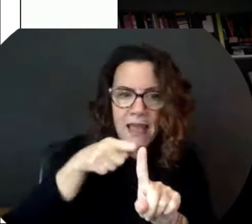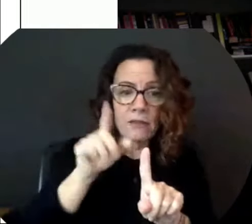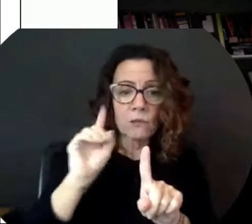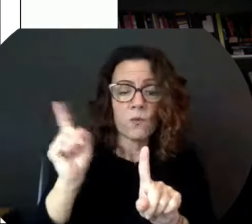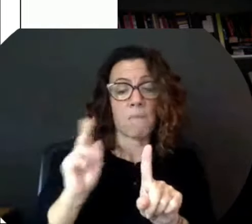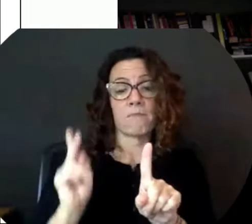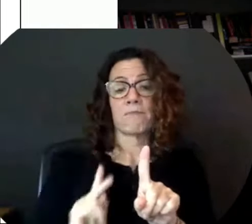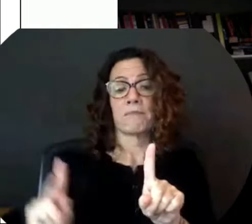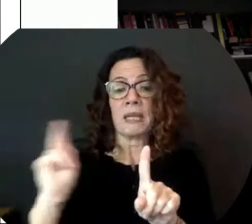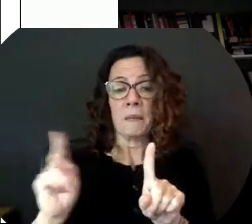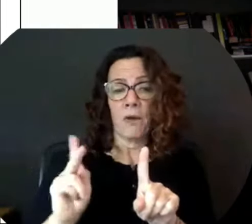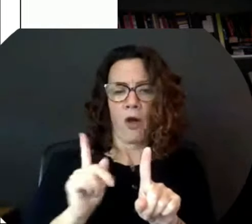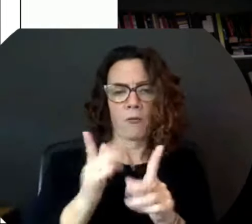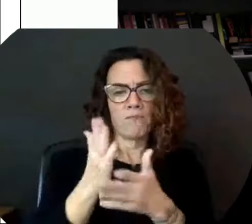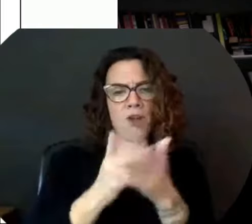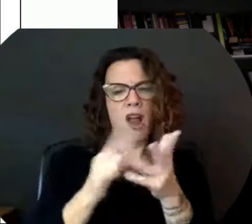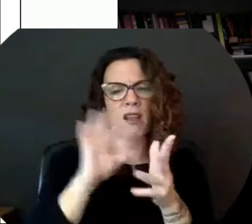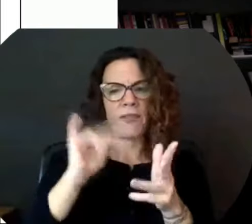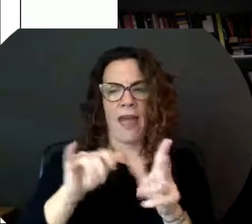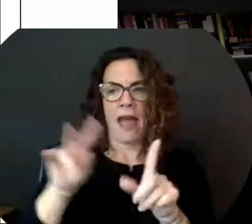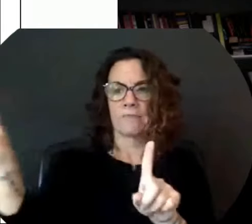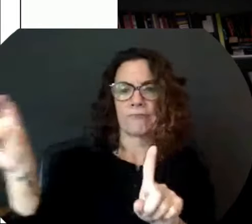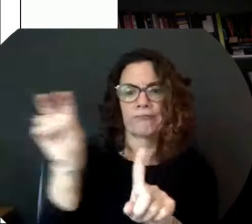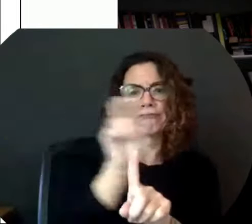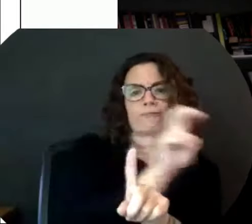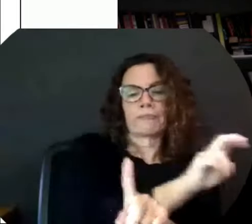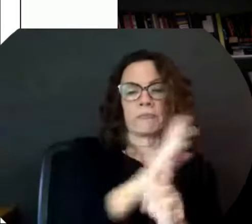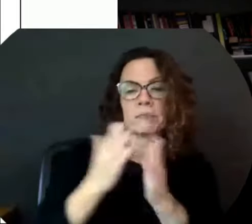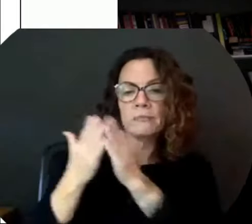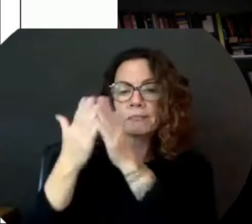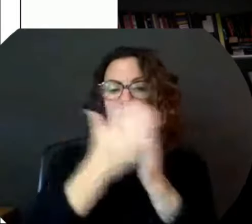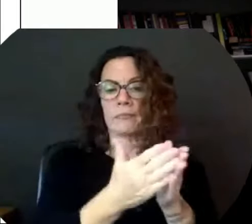hunger, where in that kind of